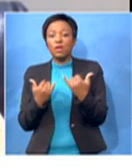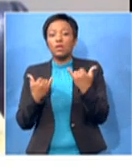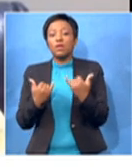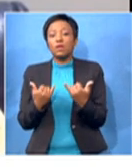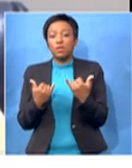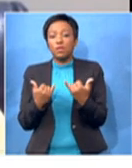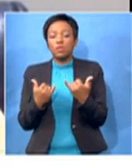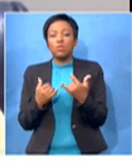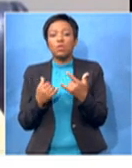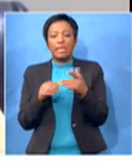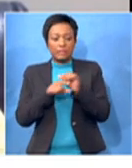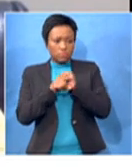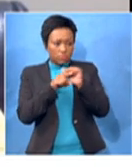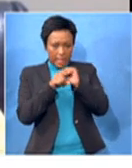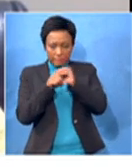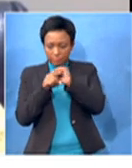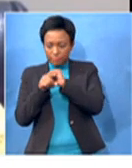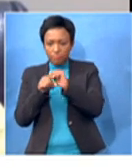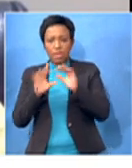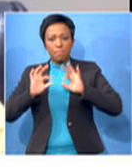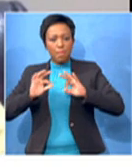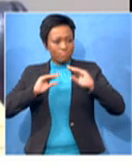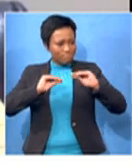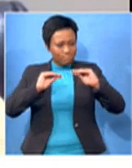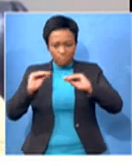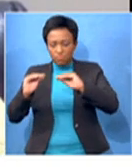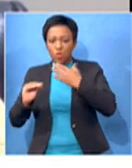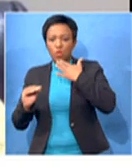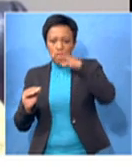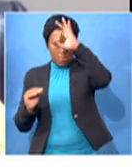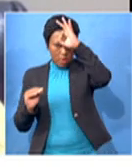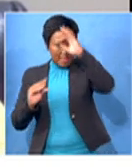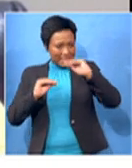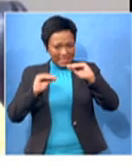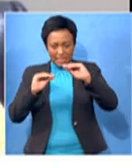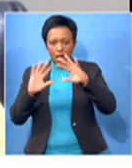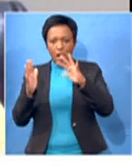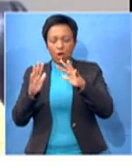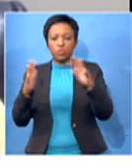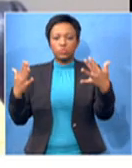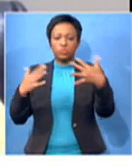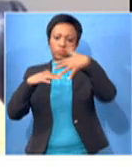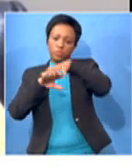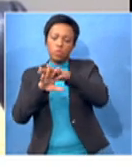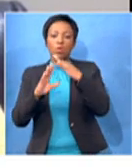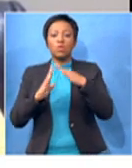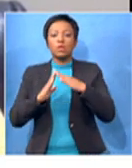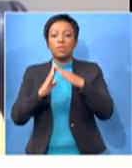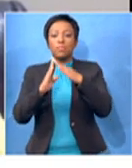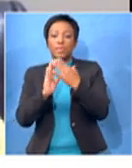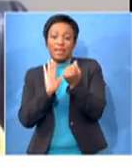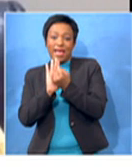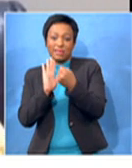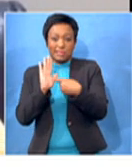proper training of the and how they should apply the Domestic Amendment Act that